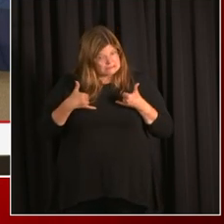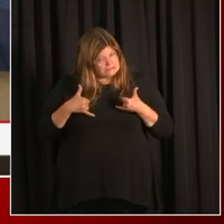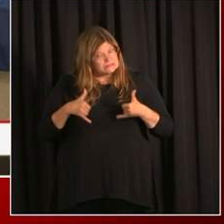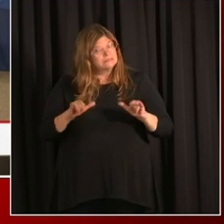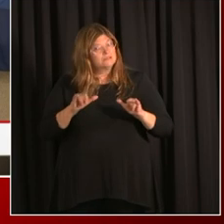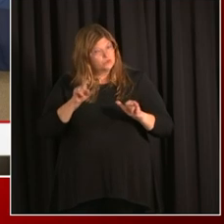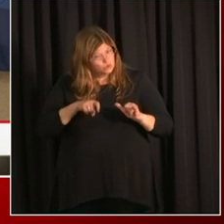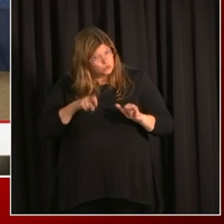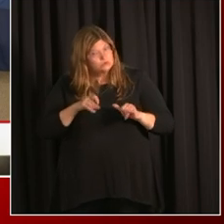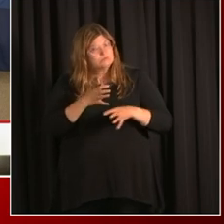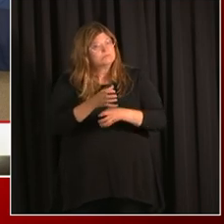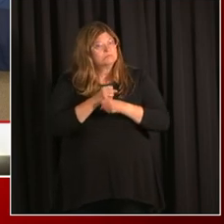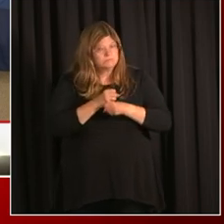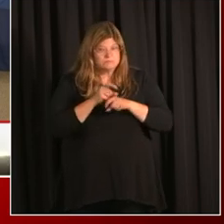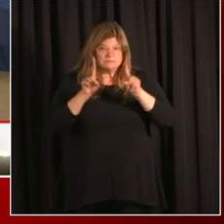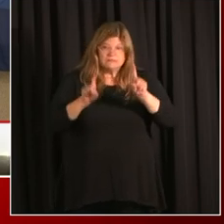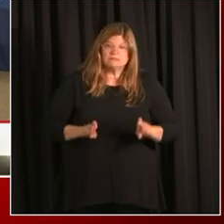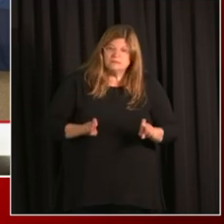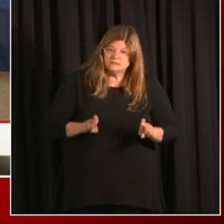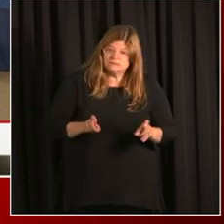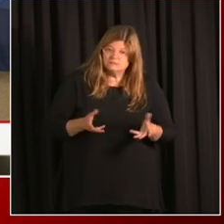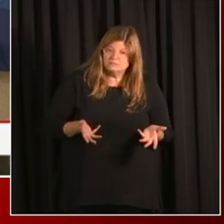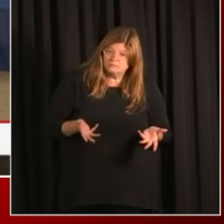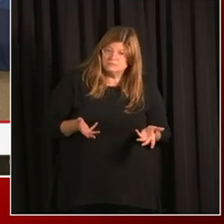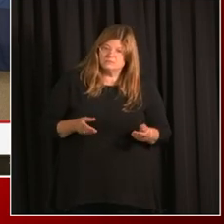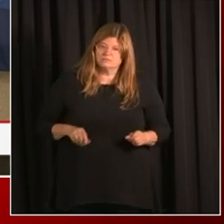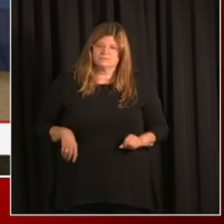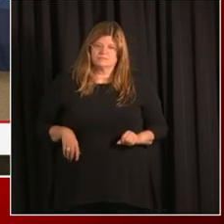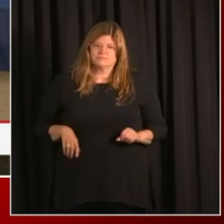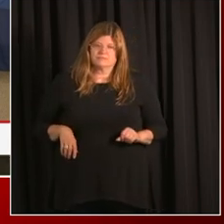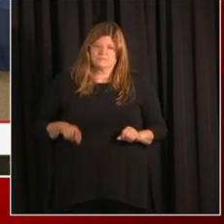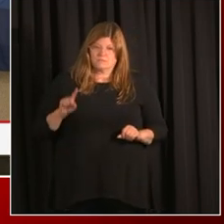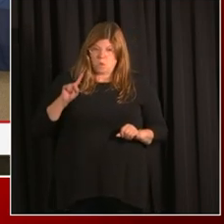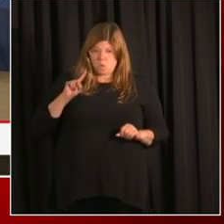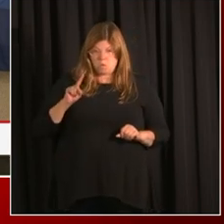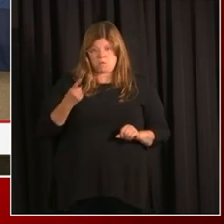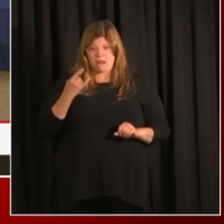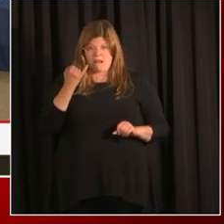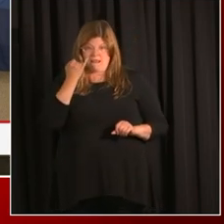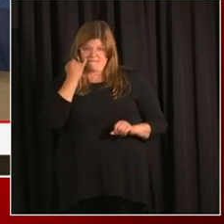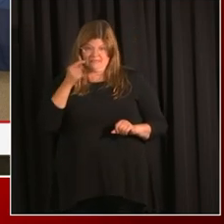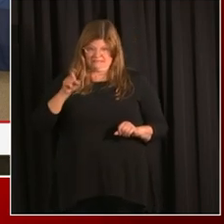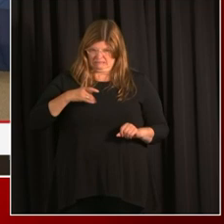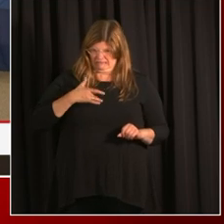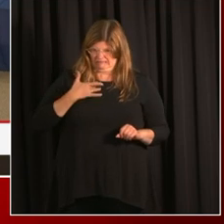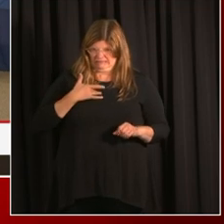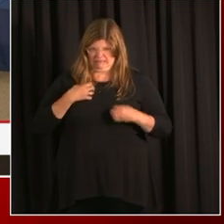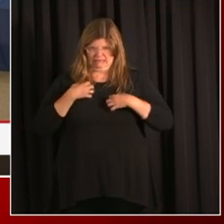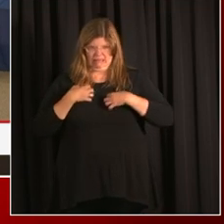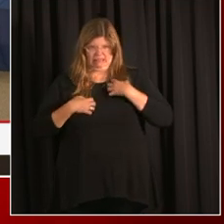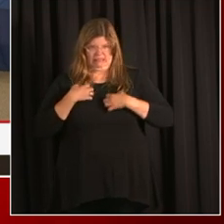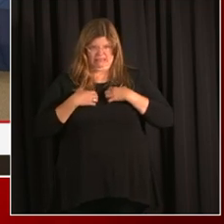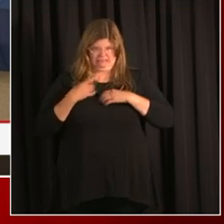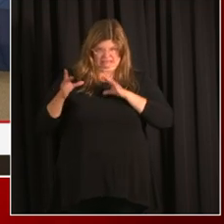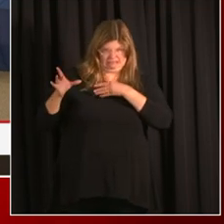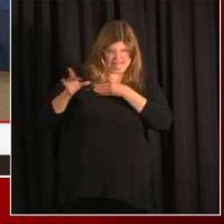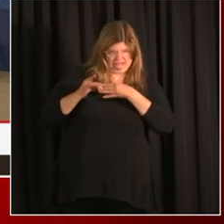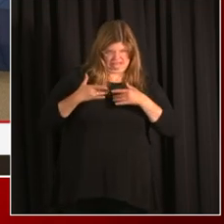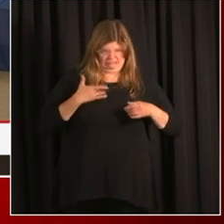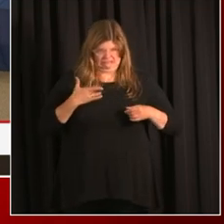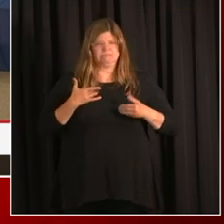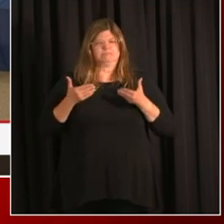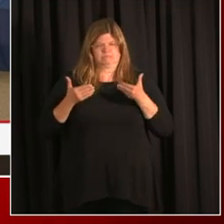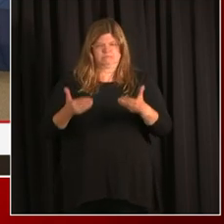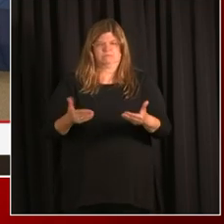with mandatory quarantine in the district like you just talked about until you get that negative result or 14 days, would that then deter people